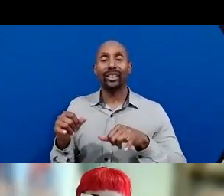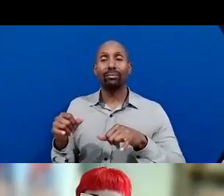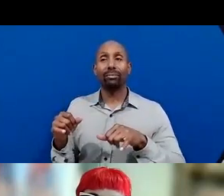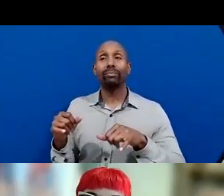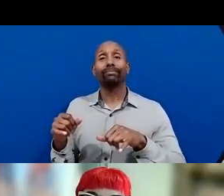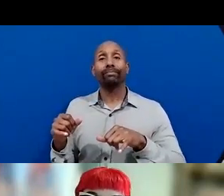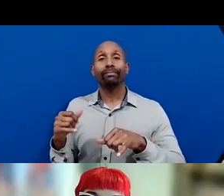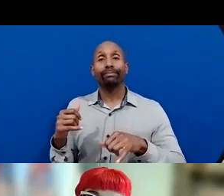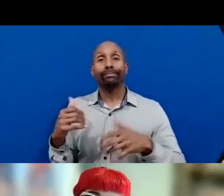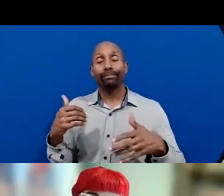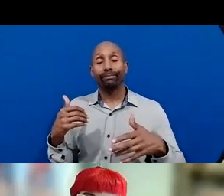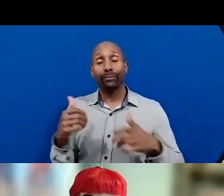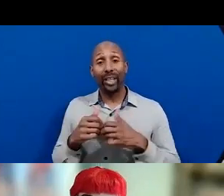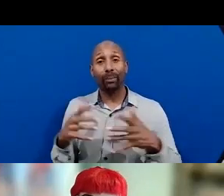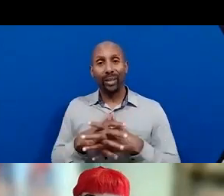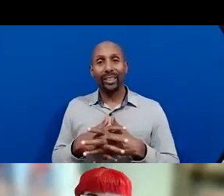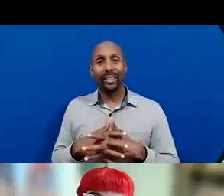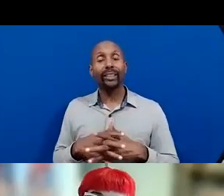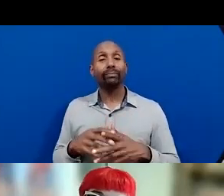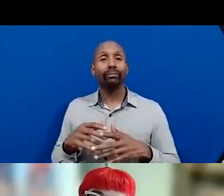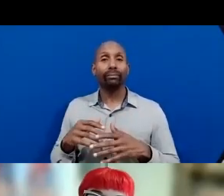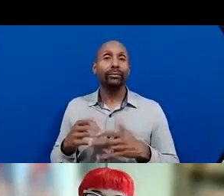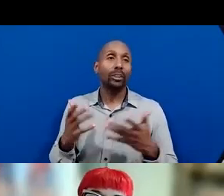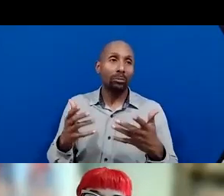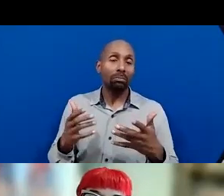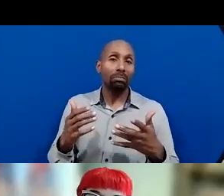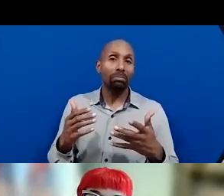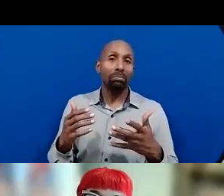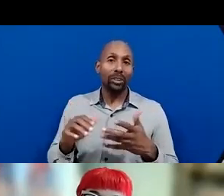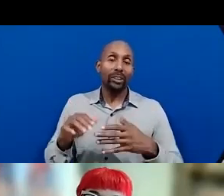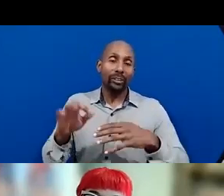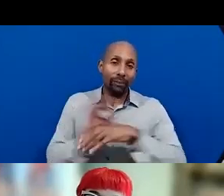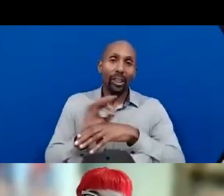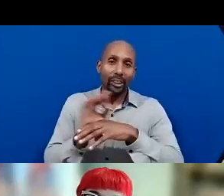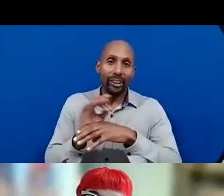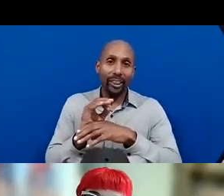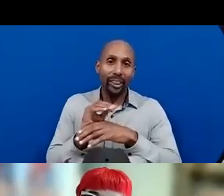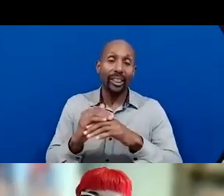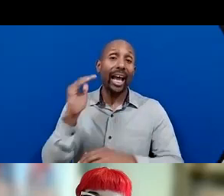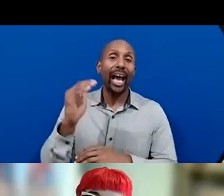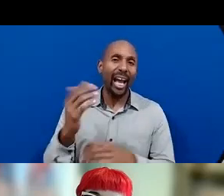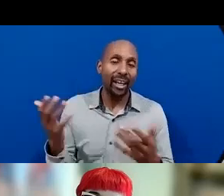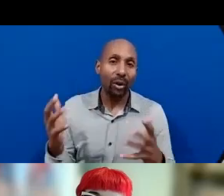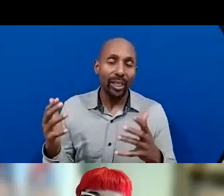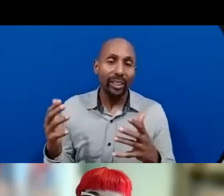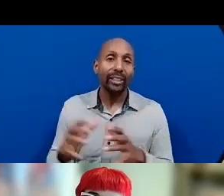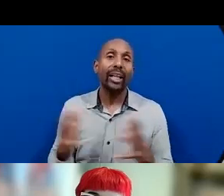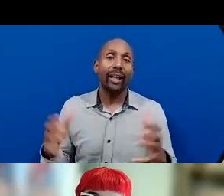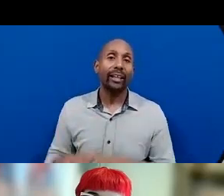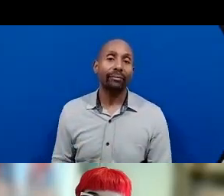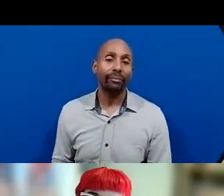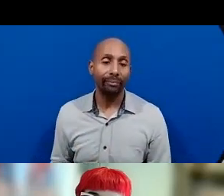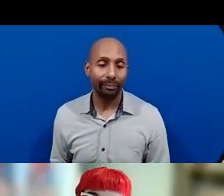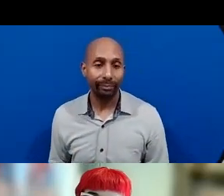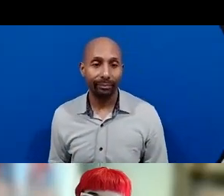So the virus does not spread easily between people. It's not like, flus and